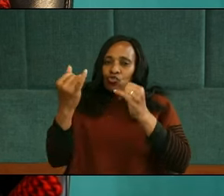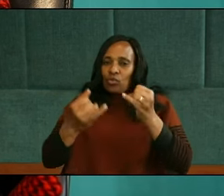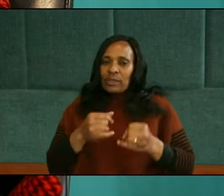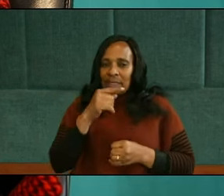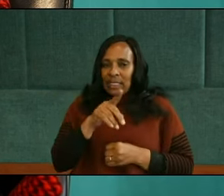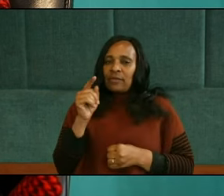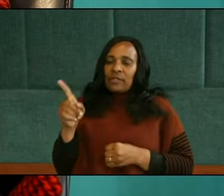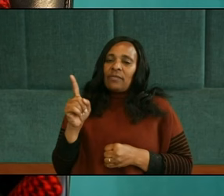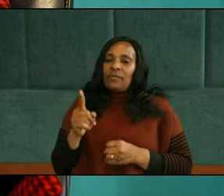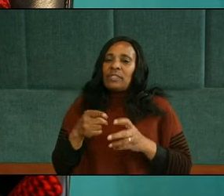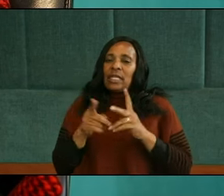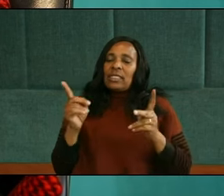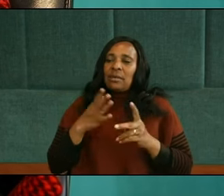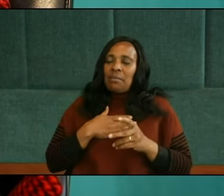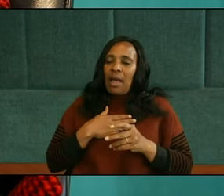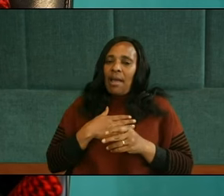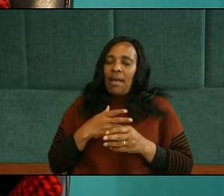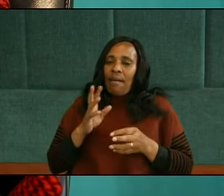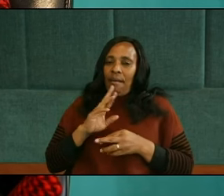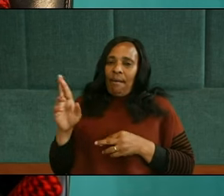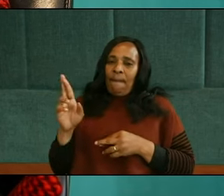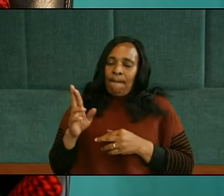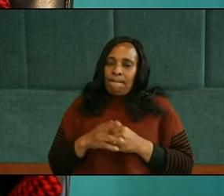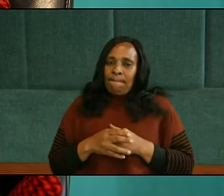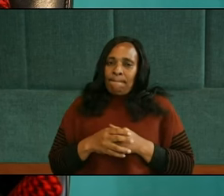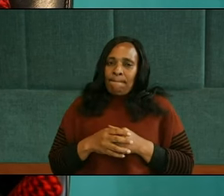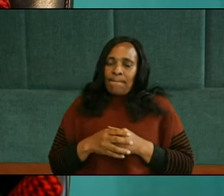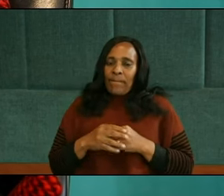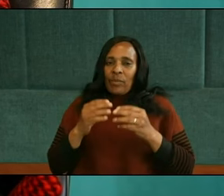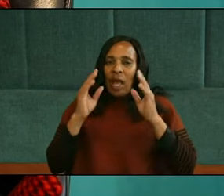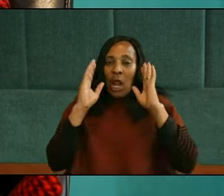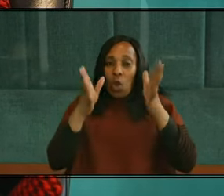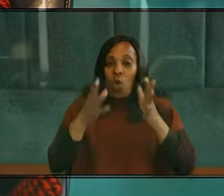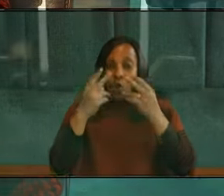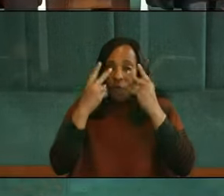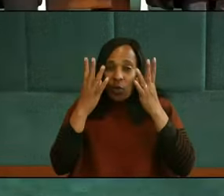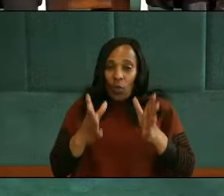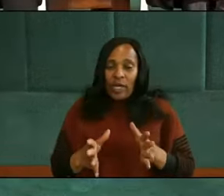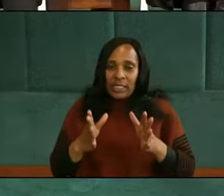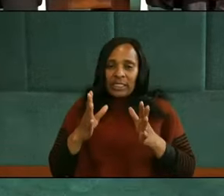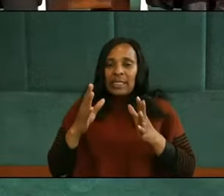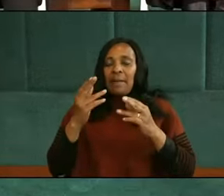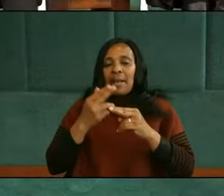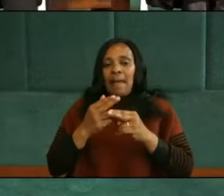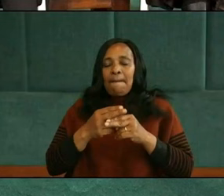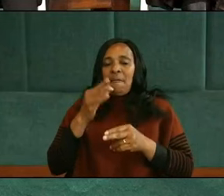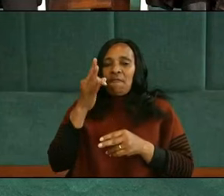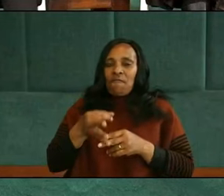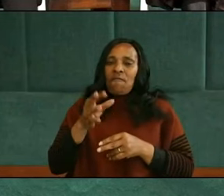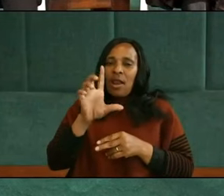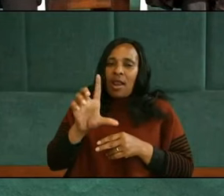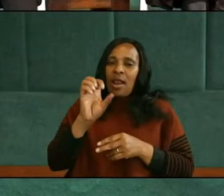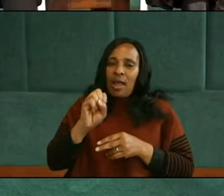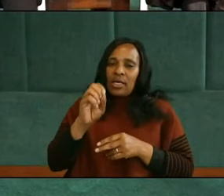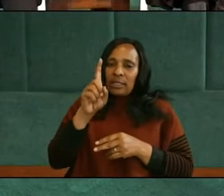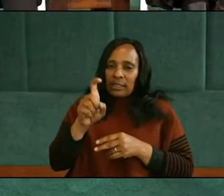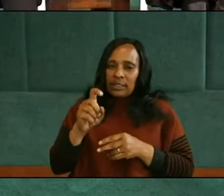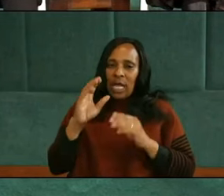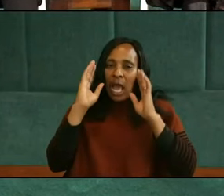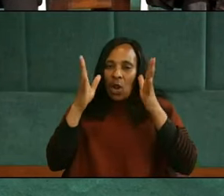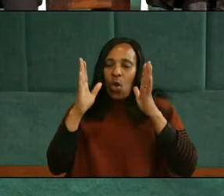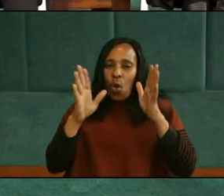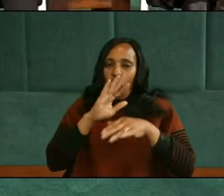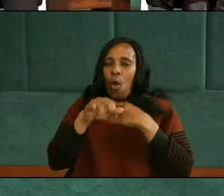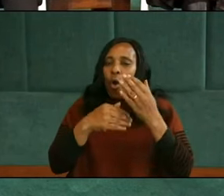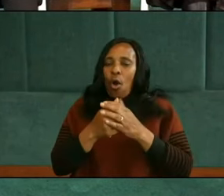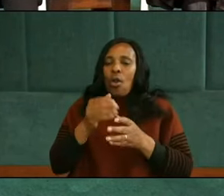introduce themselves, starting from my immediate right. Hello, dear viewers. My name is Mikael Flex. Hello, everyone. My